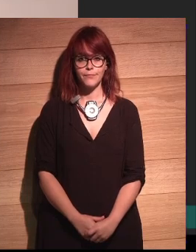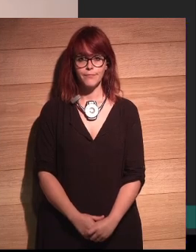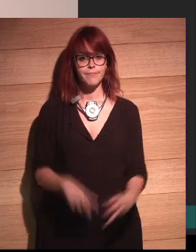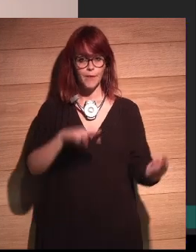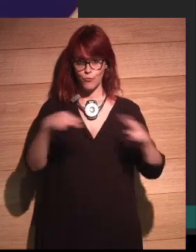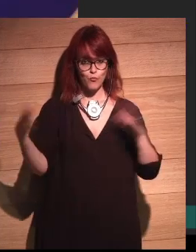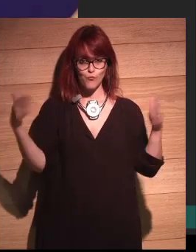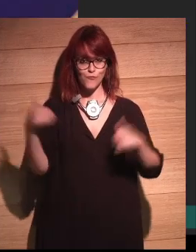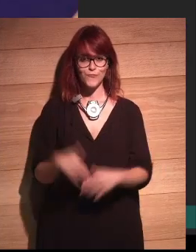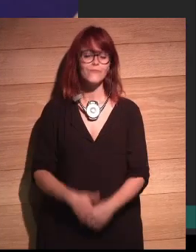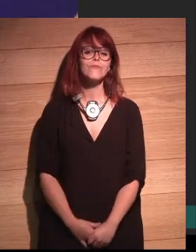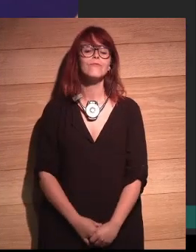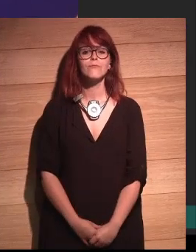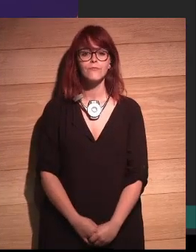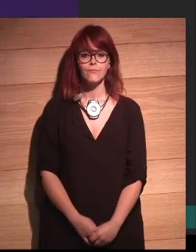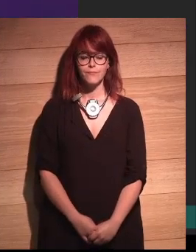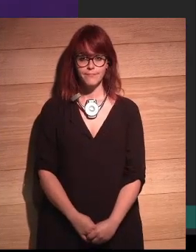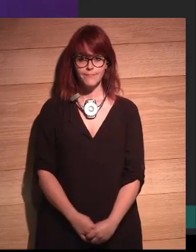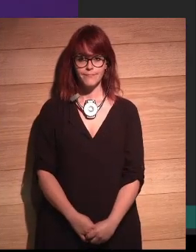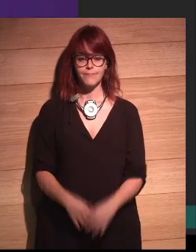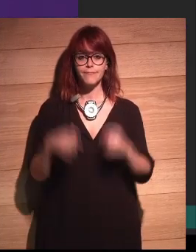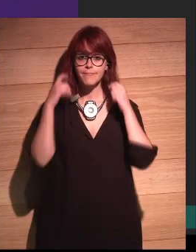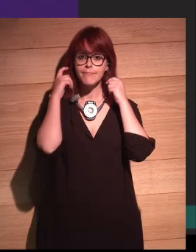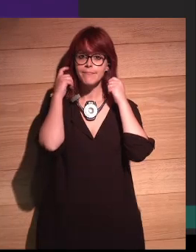A moving world stilled forever.